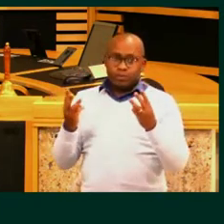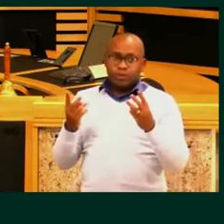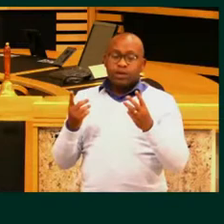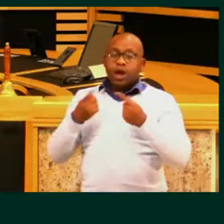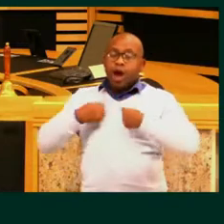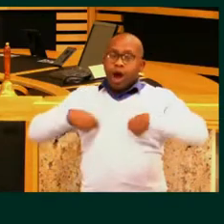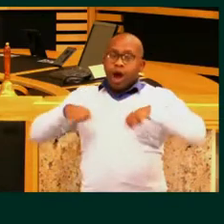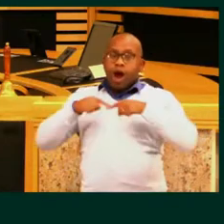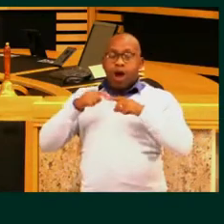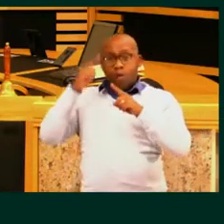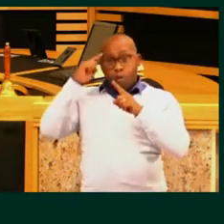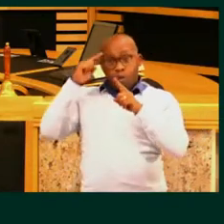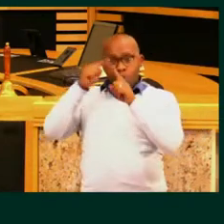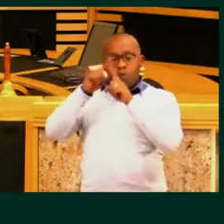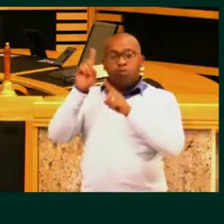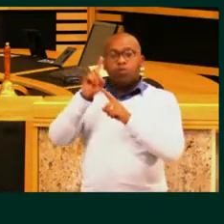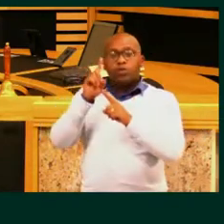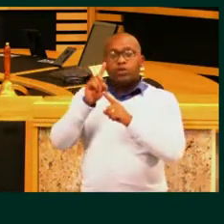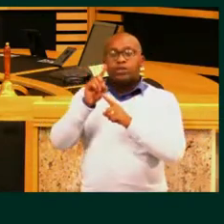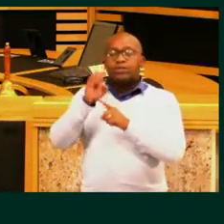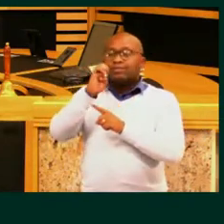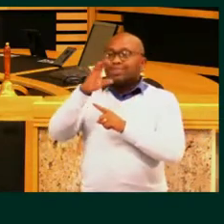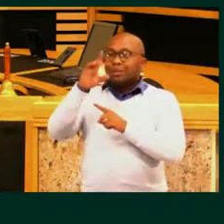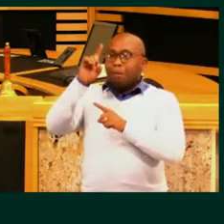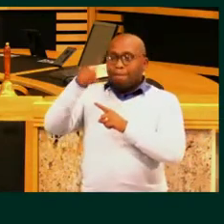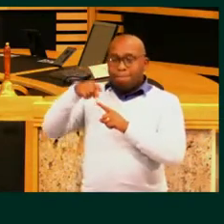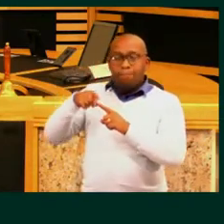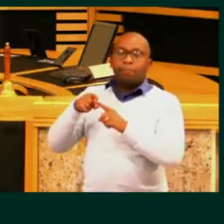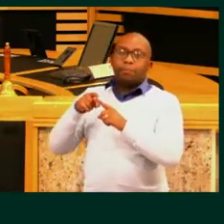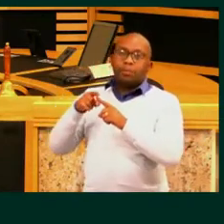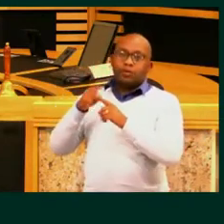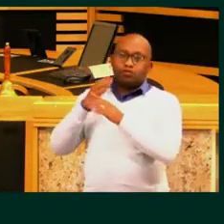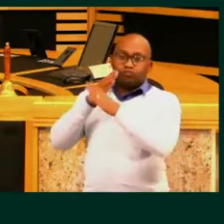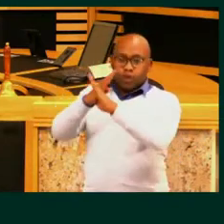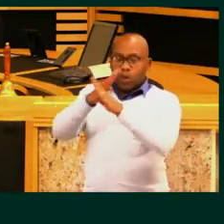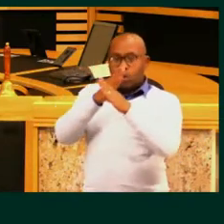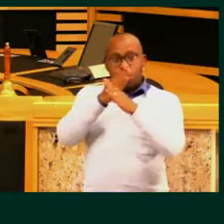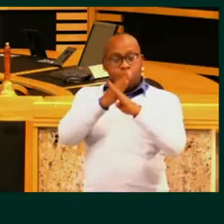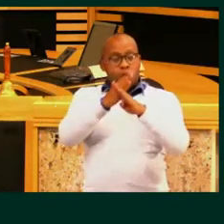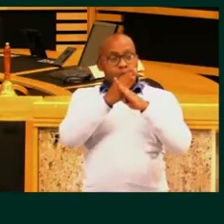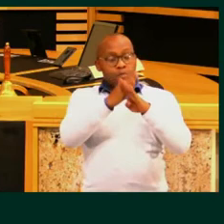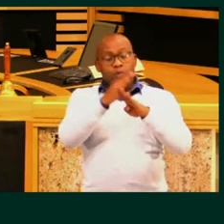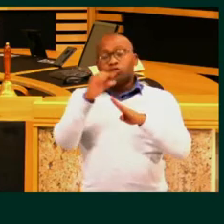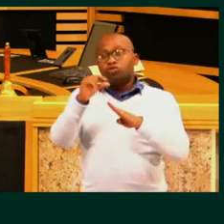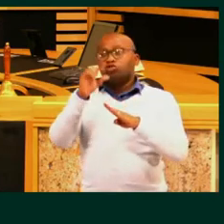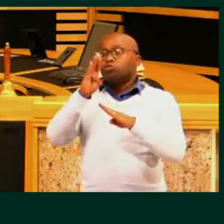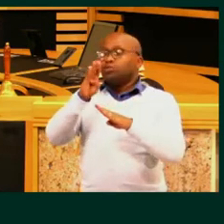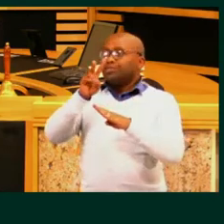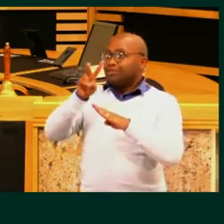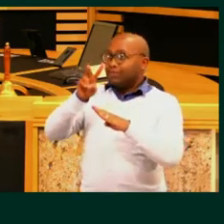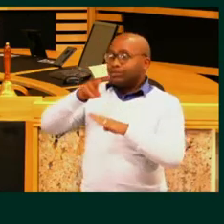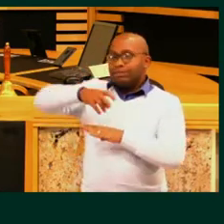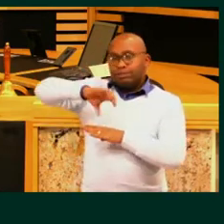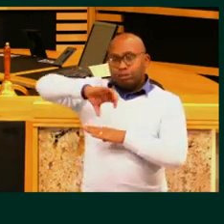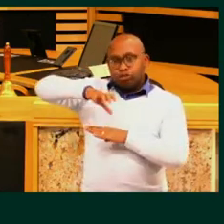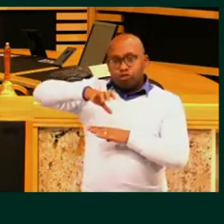Menace building on prior initiatives we are rejuvenating provincial campaign emphasizing gpv prevention